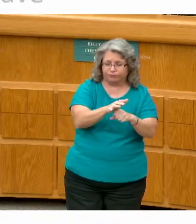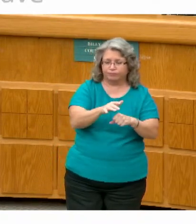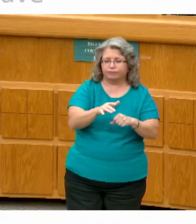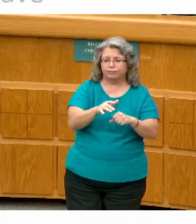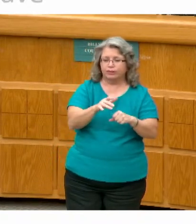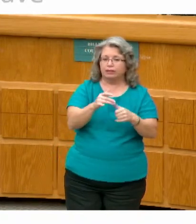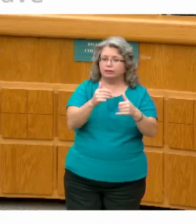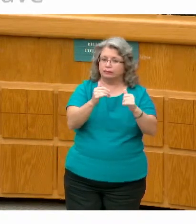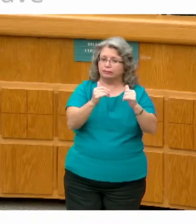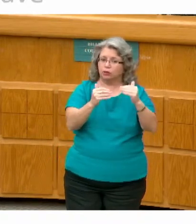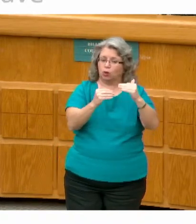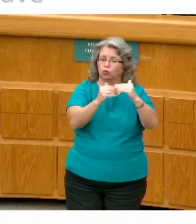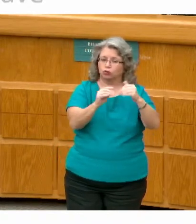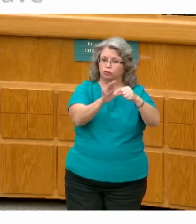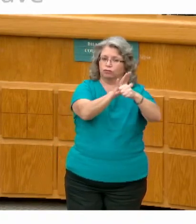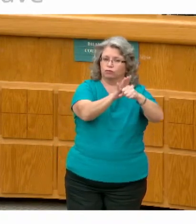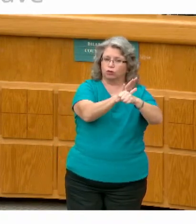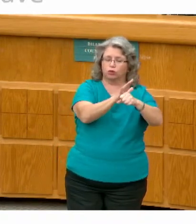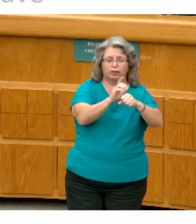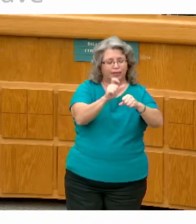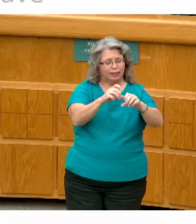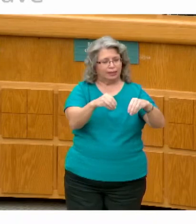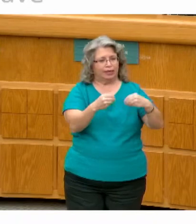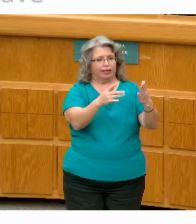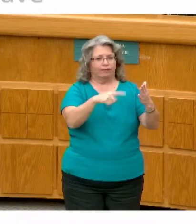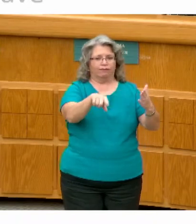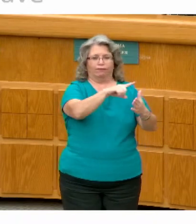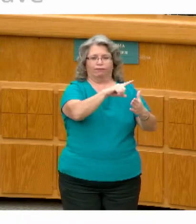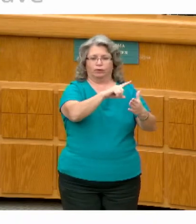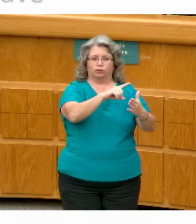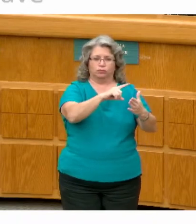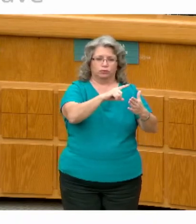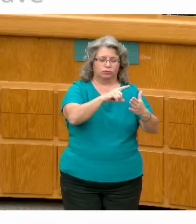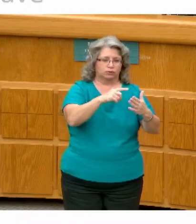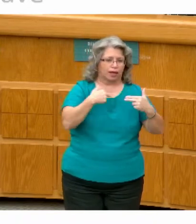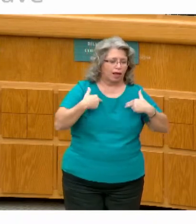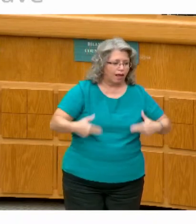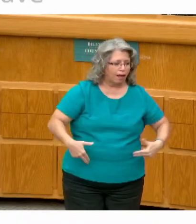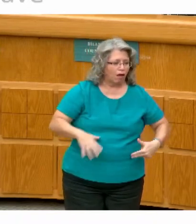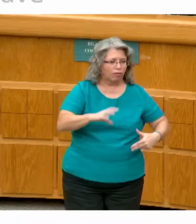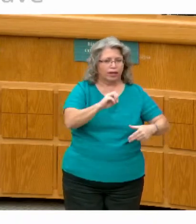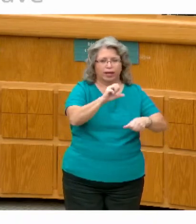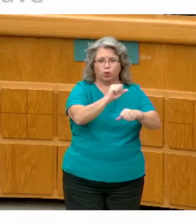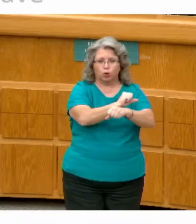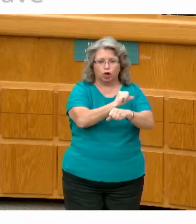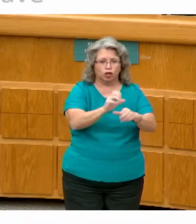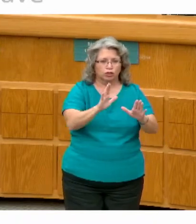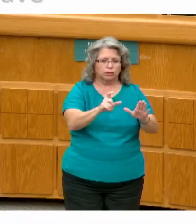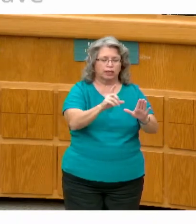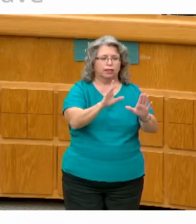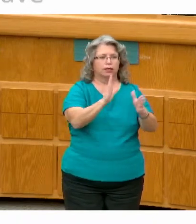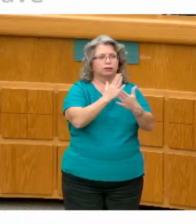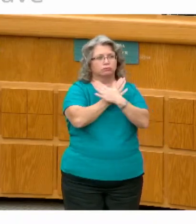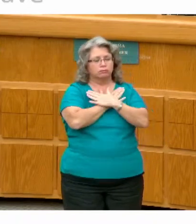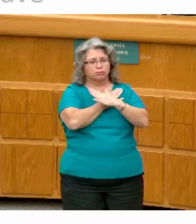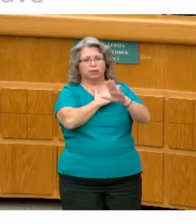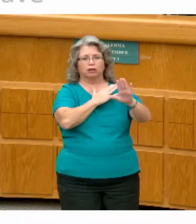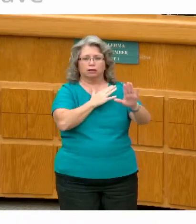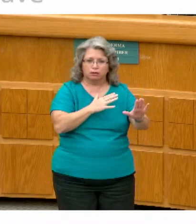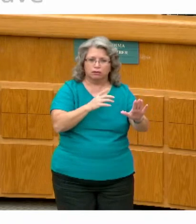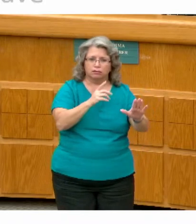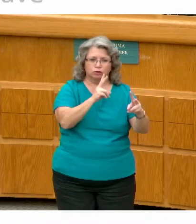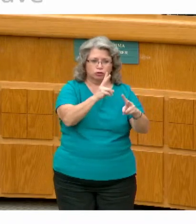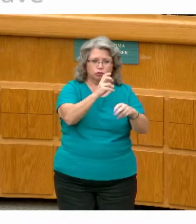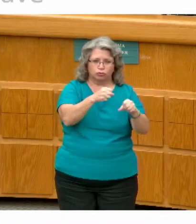capacity. And we want to give these healthcare workers a break. They've been doing this for 2 years. The only way that they can get away from it